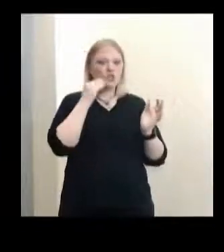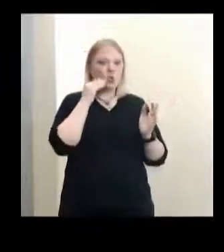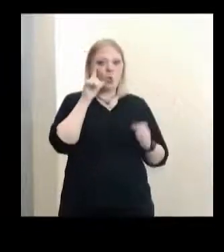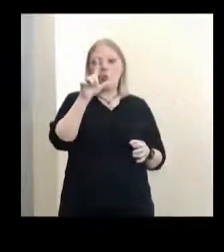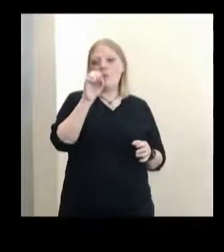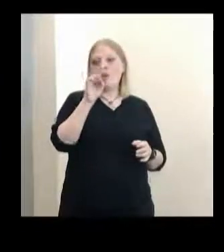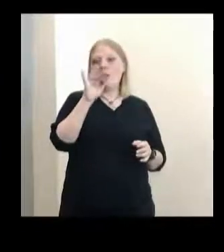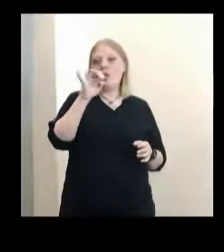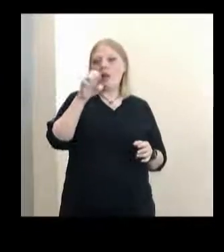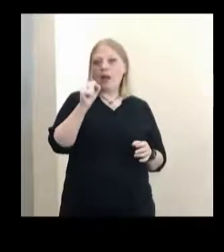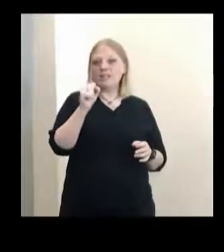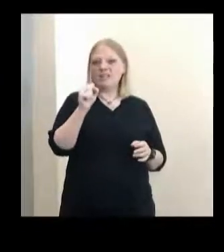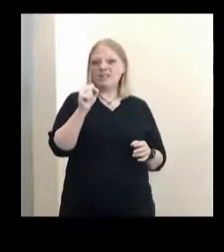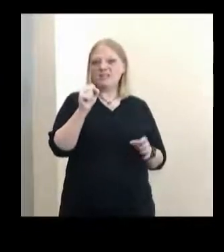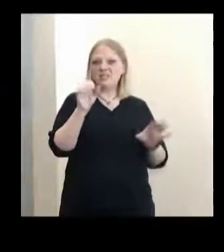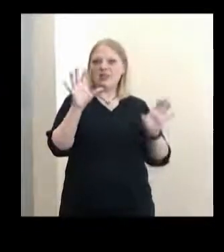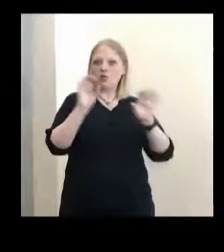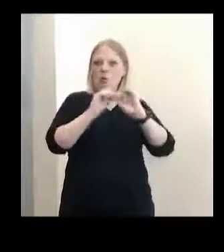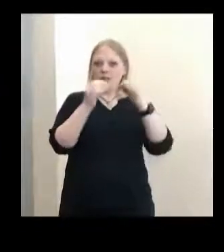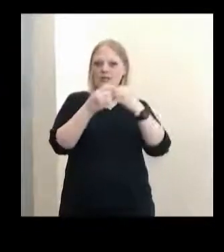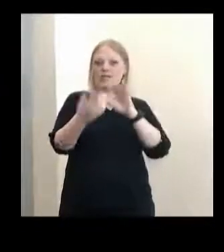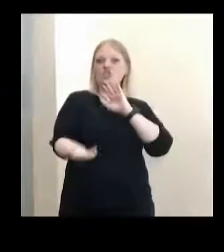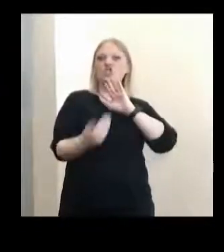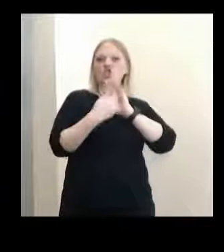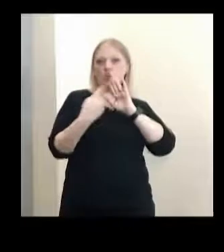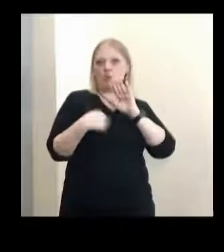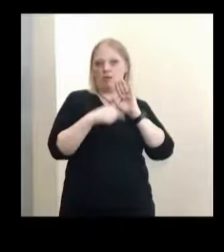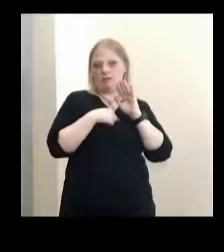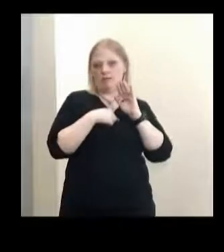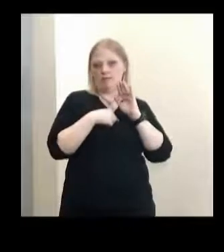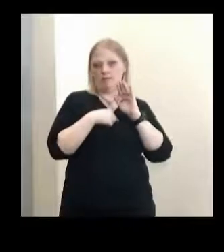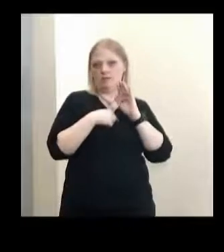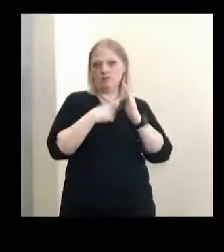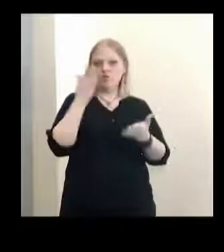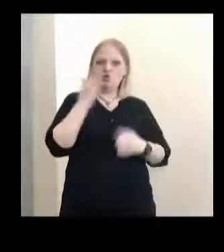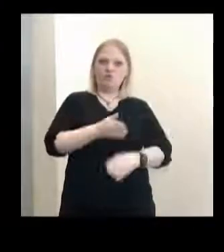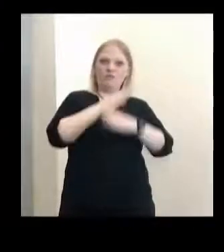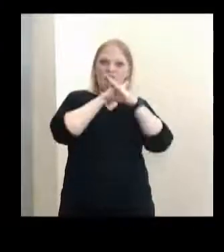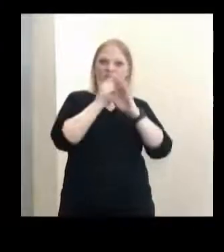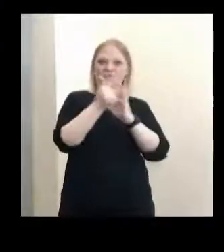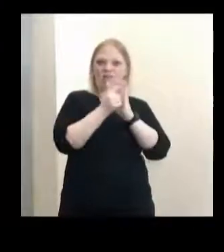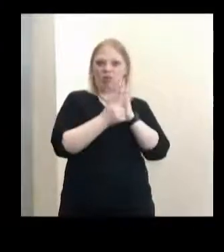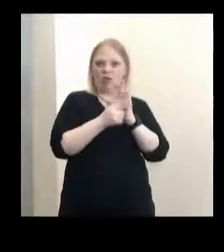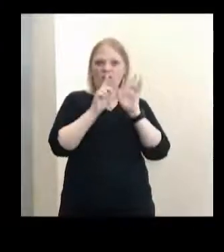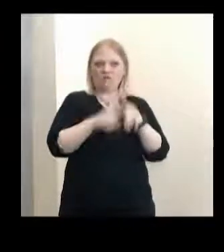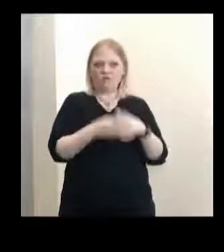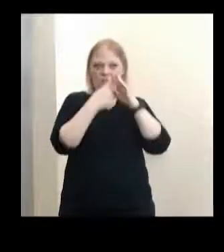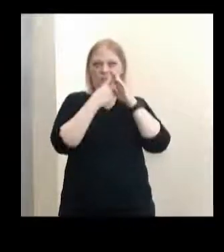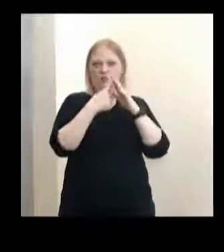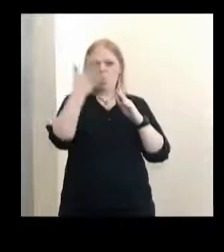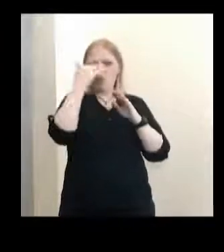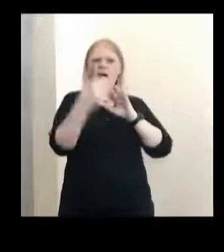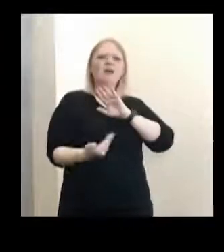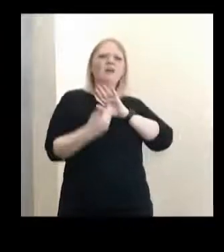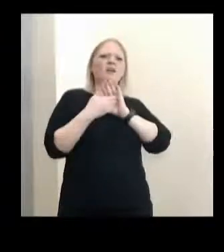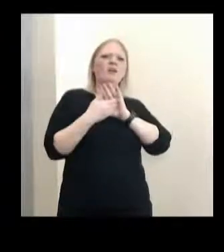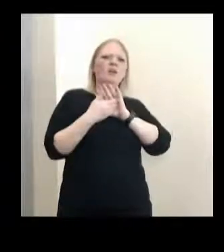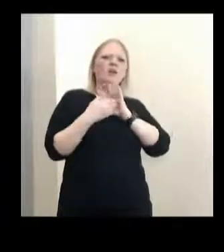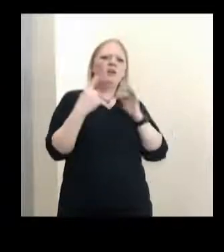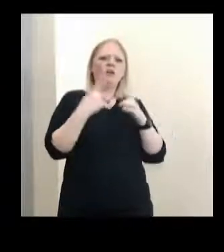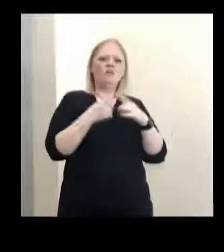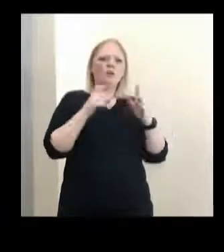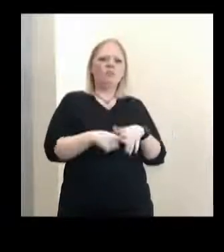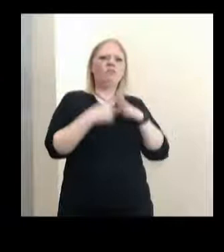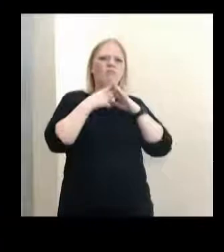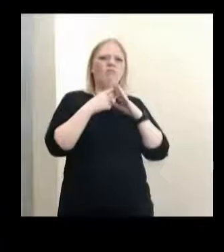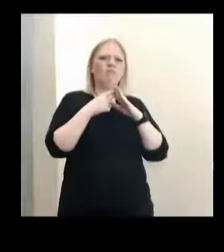is suing us to prevent the law from taking effect. Why would they be suing us to prevent a law from taking effect